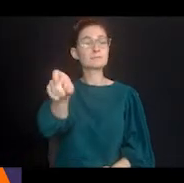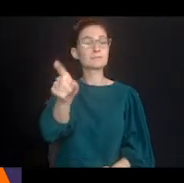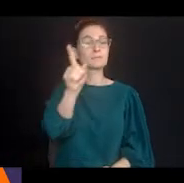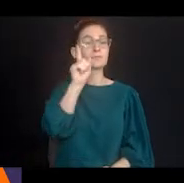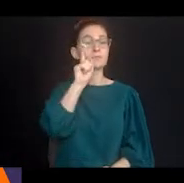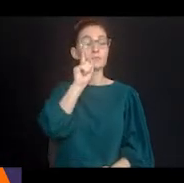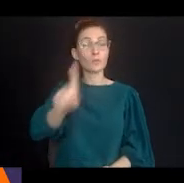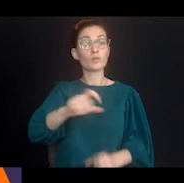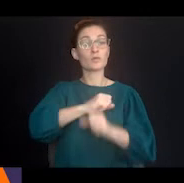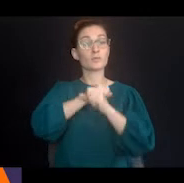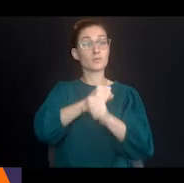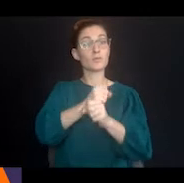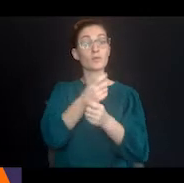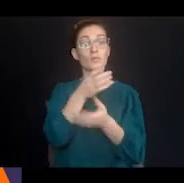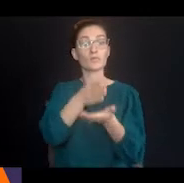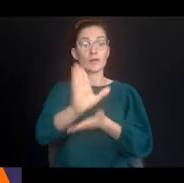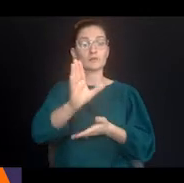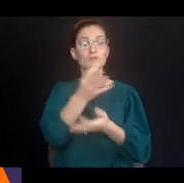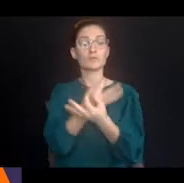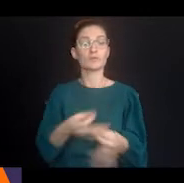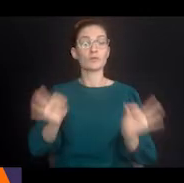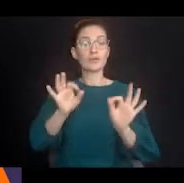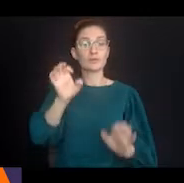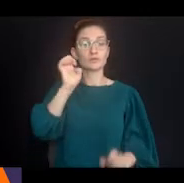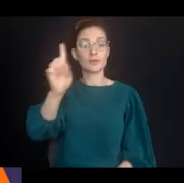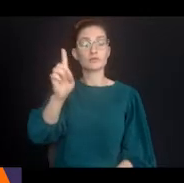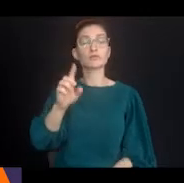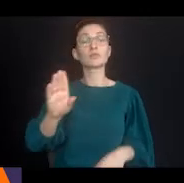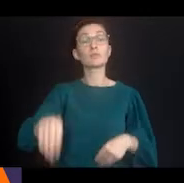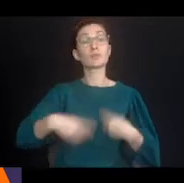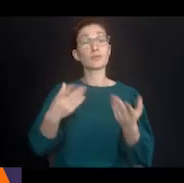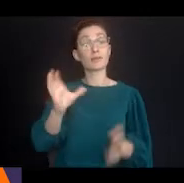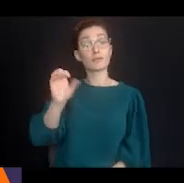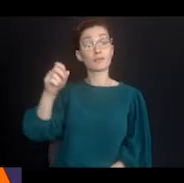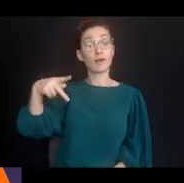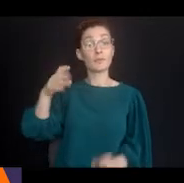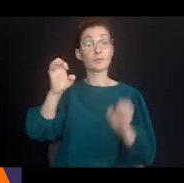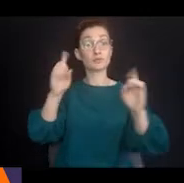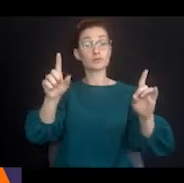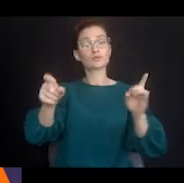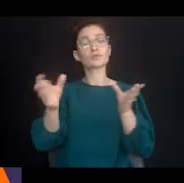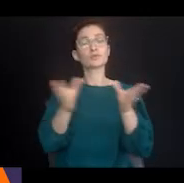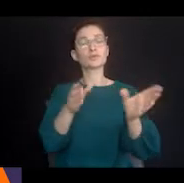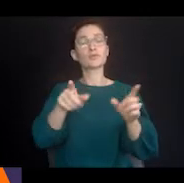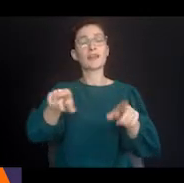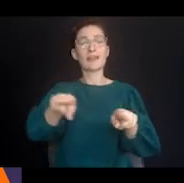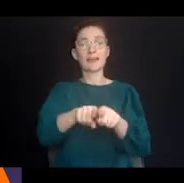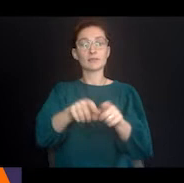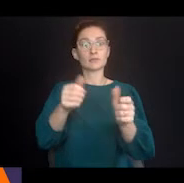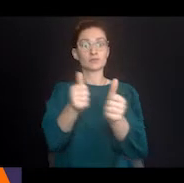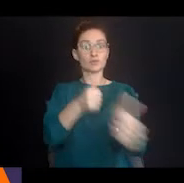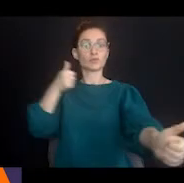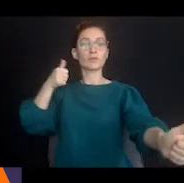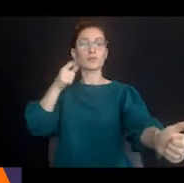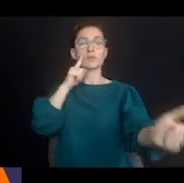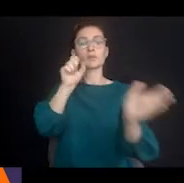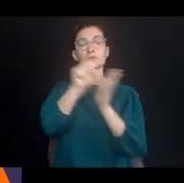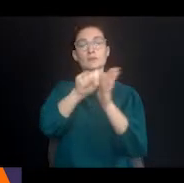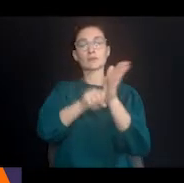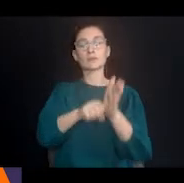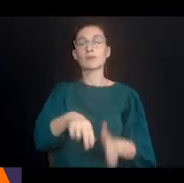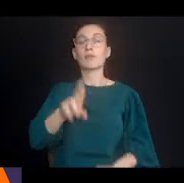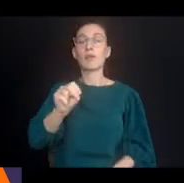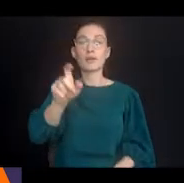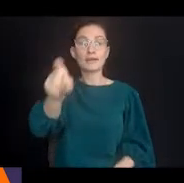to preserve a right to a free education, and providing a compensatory education should serve as a deterrent against